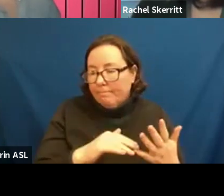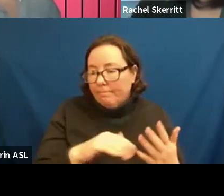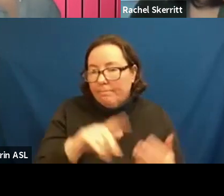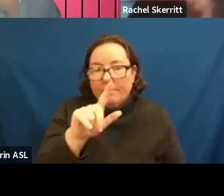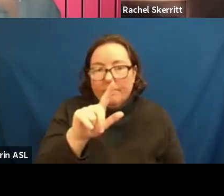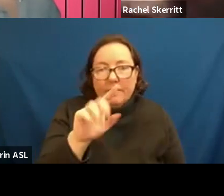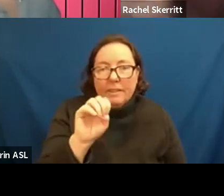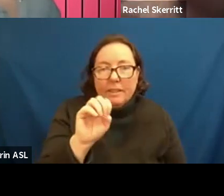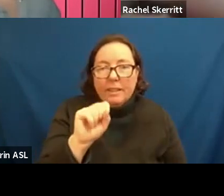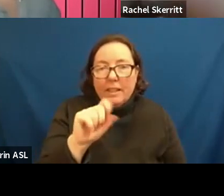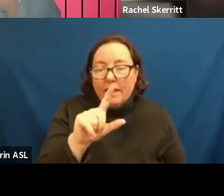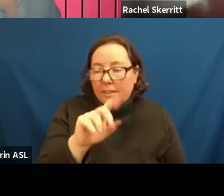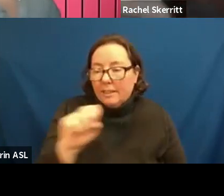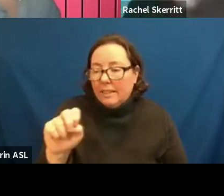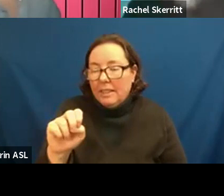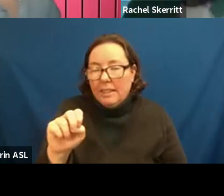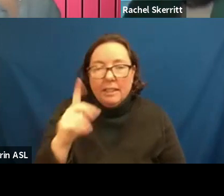Leslie Kiley.